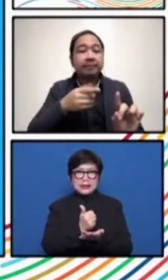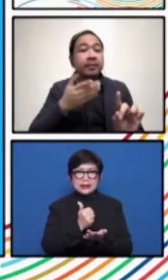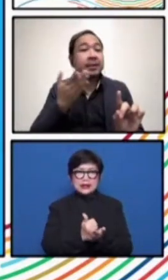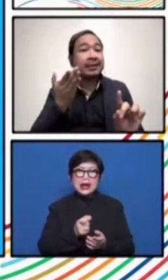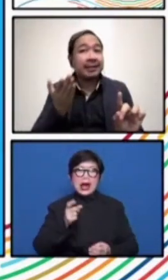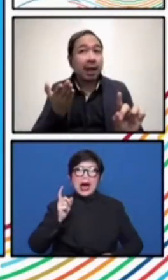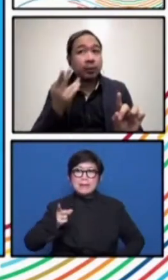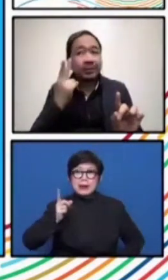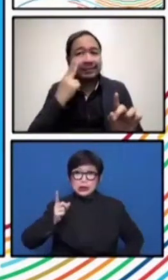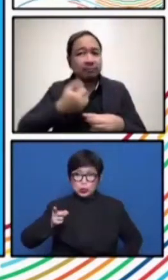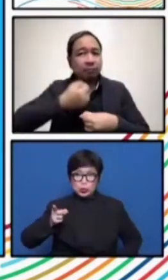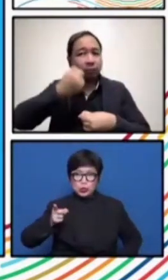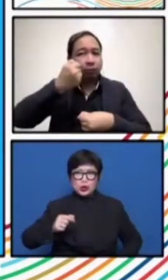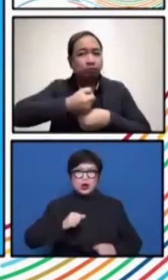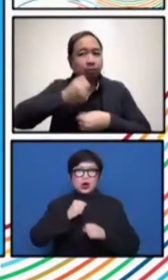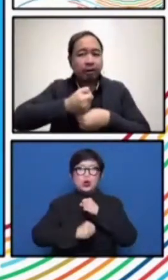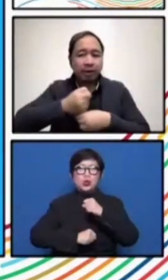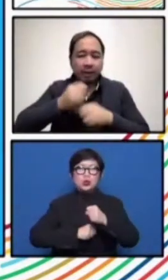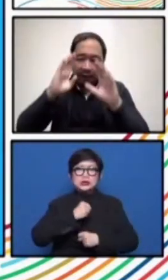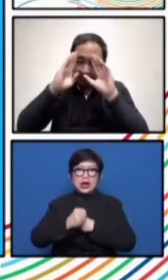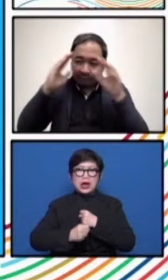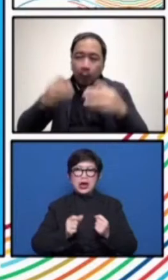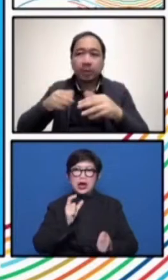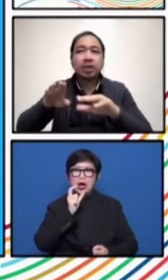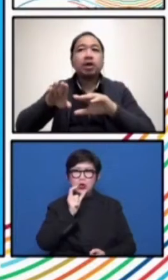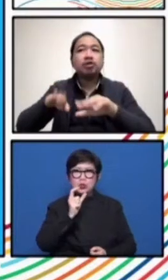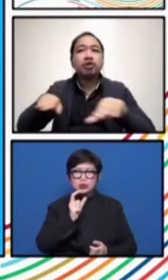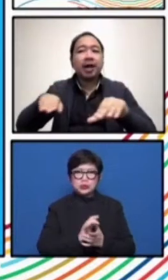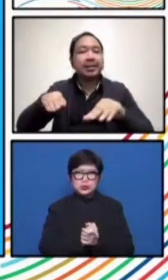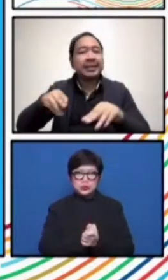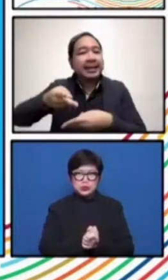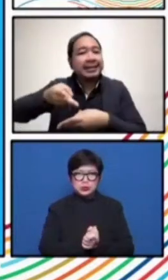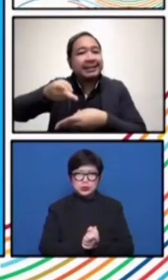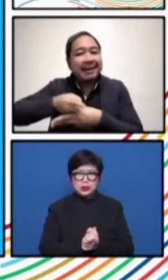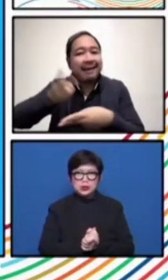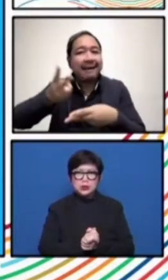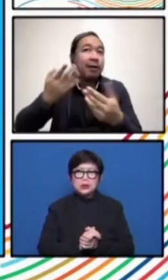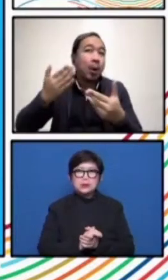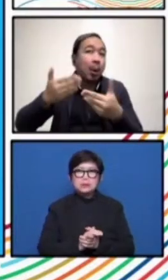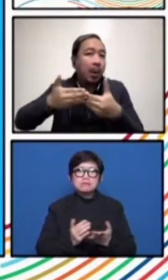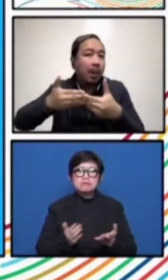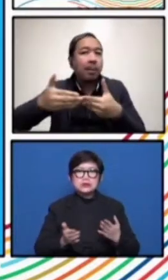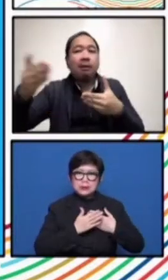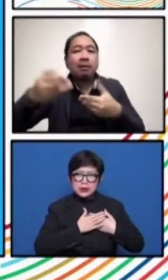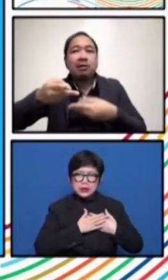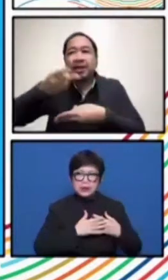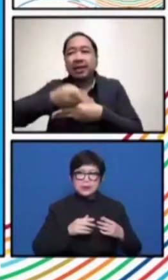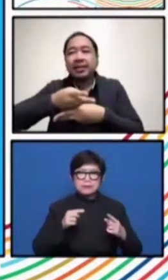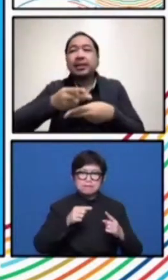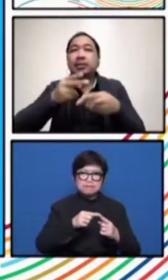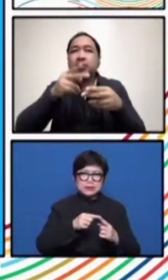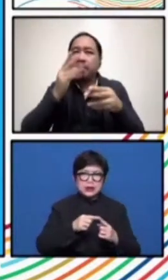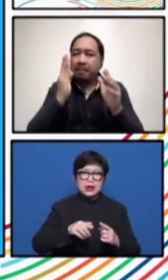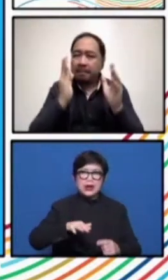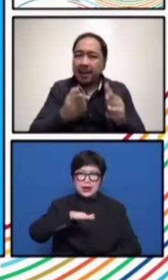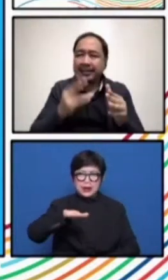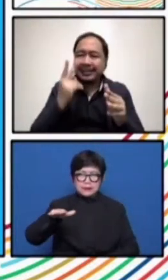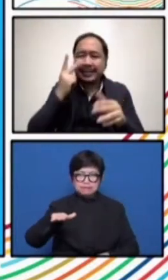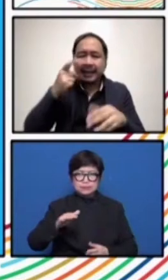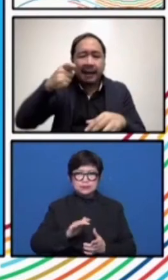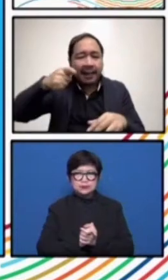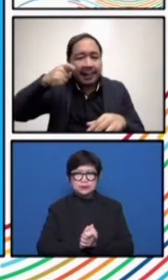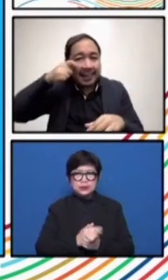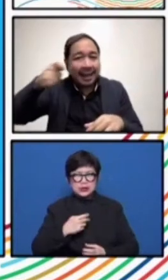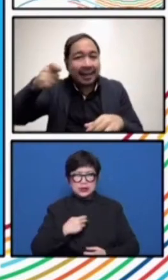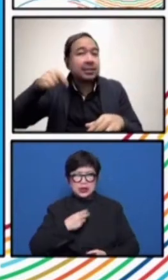made regard to child care or long-term care we need to have a strong disability inclusion and crpd perspective to ensure that the